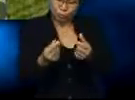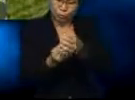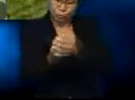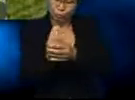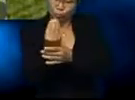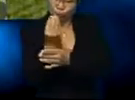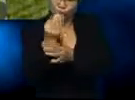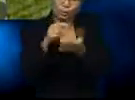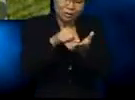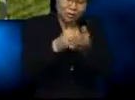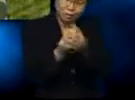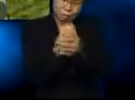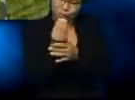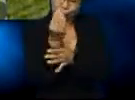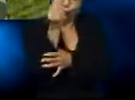seed.